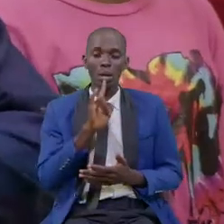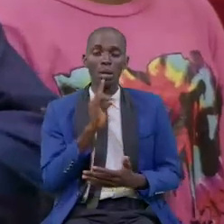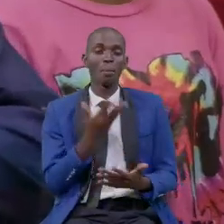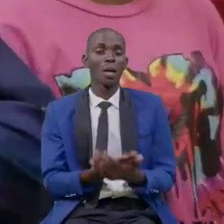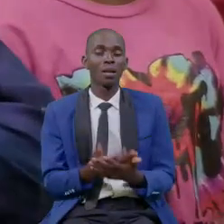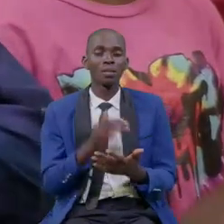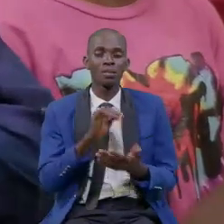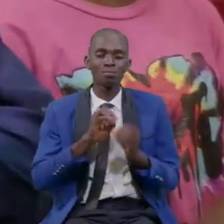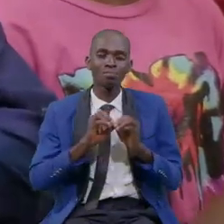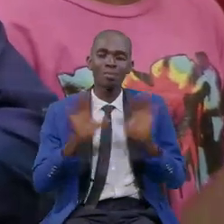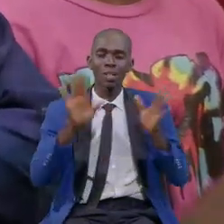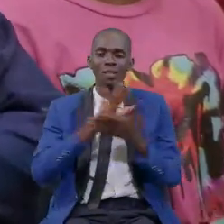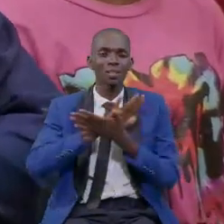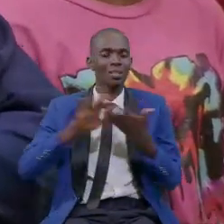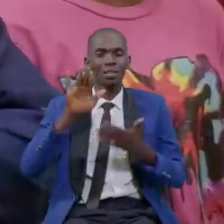clearly